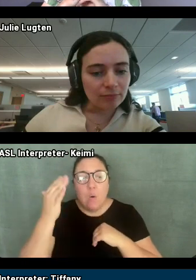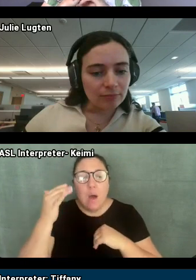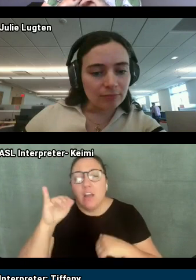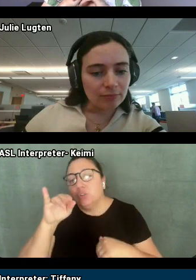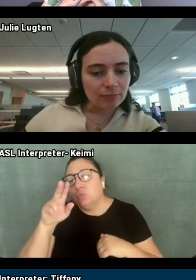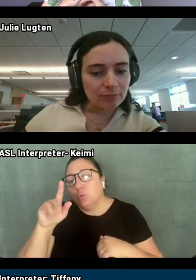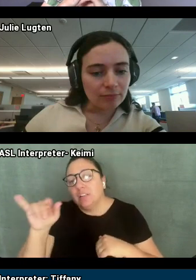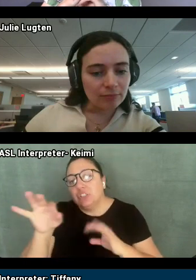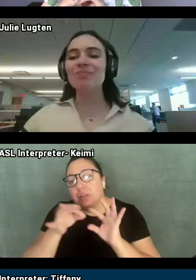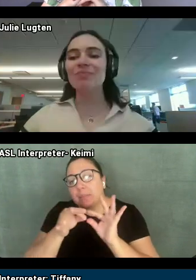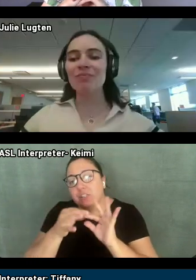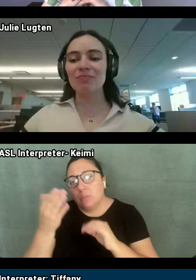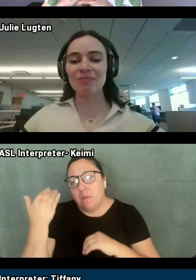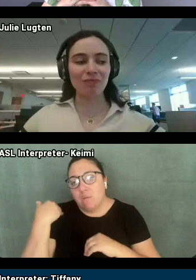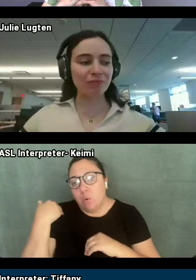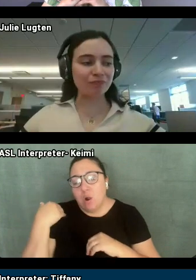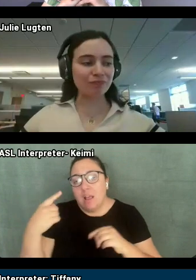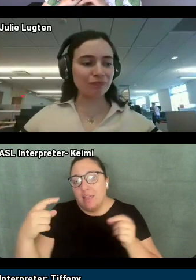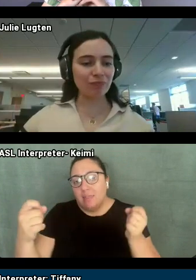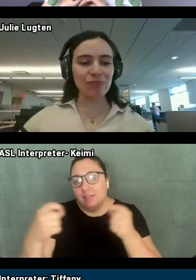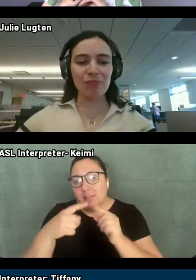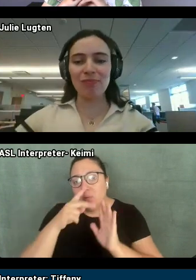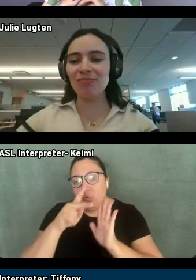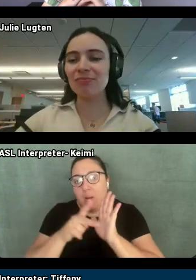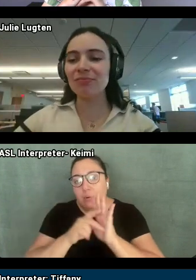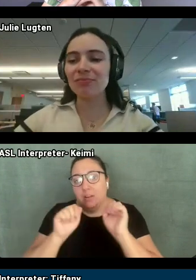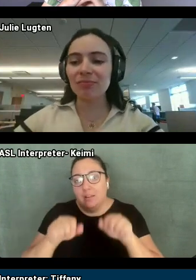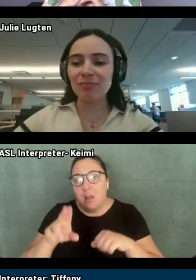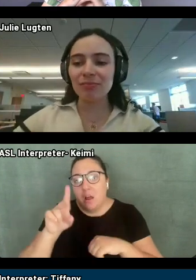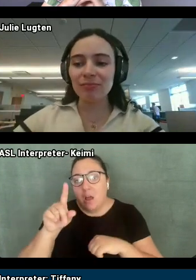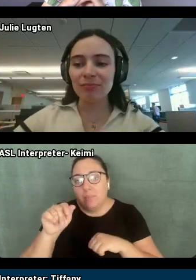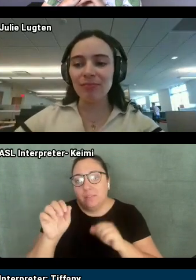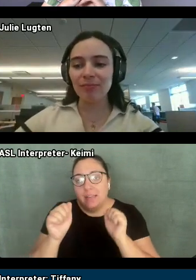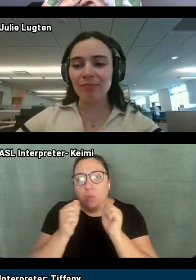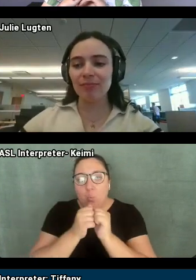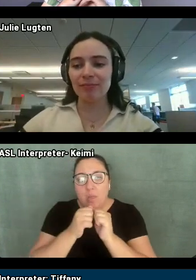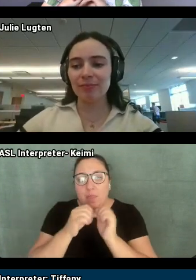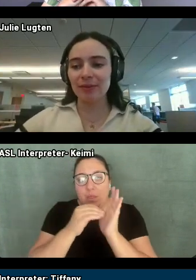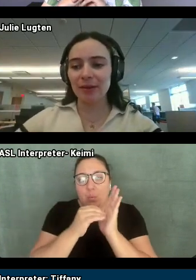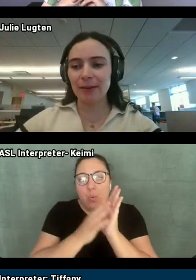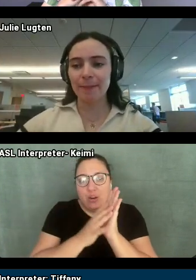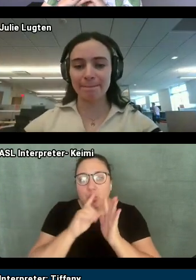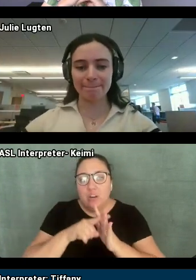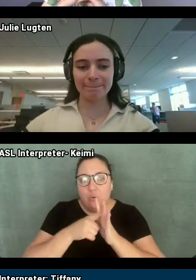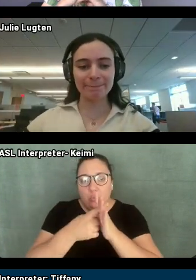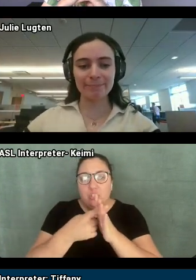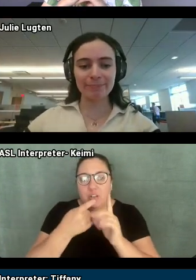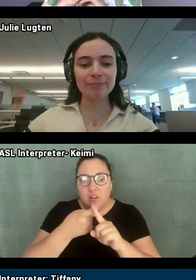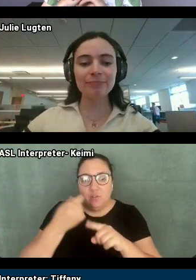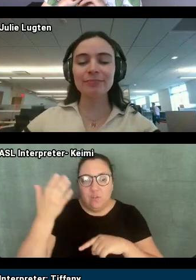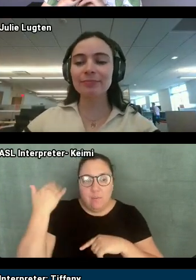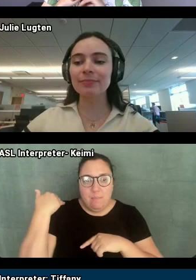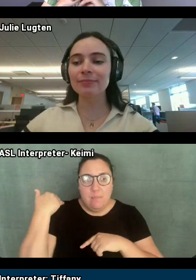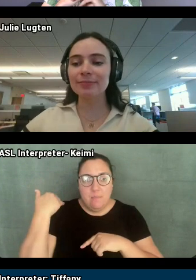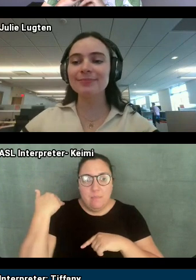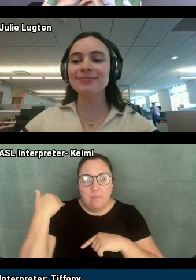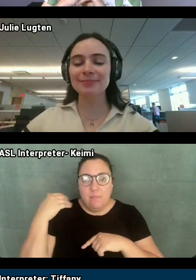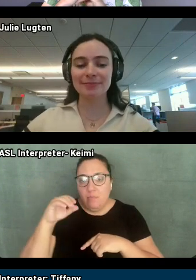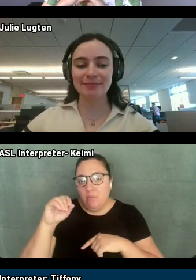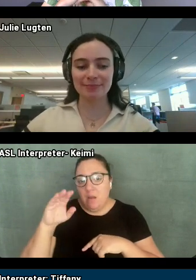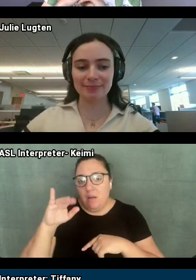mentioned before, the sync property can only be updated on the record that it originates from, the object it originates